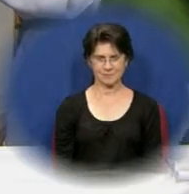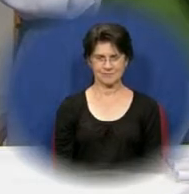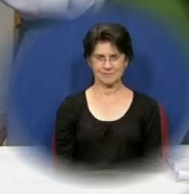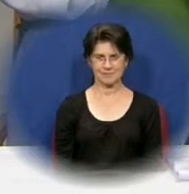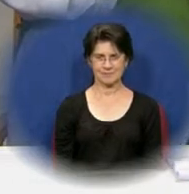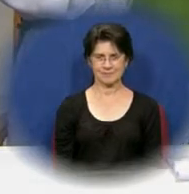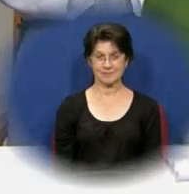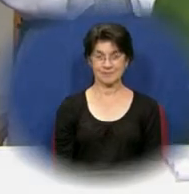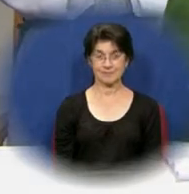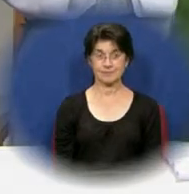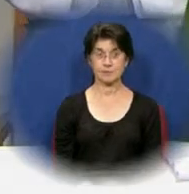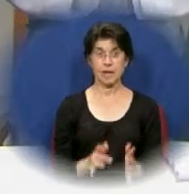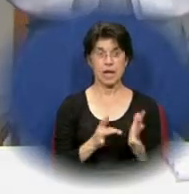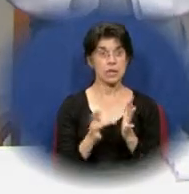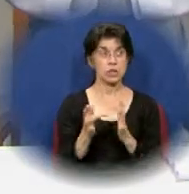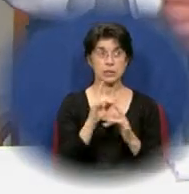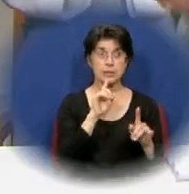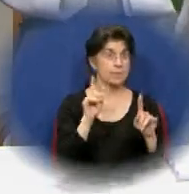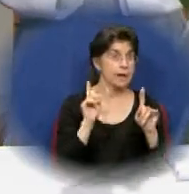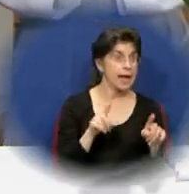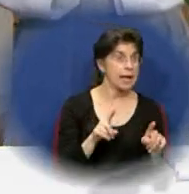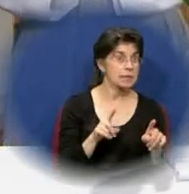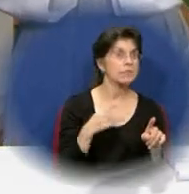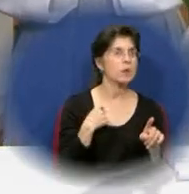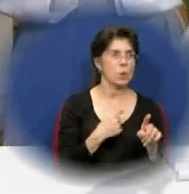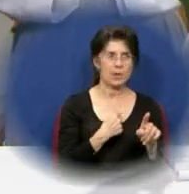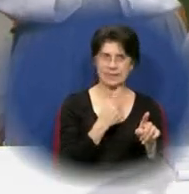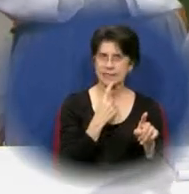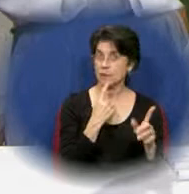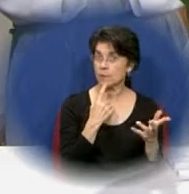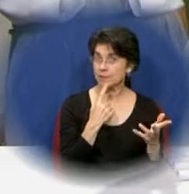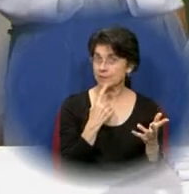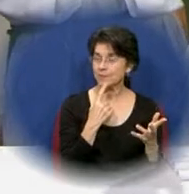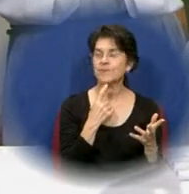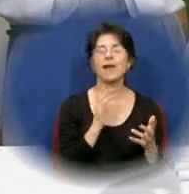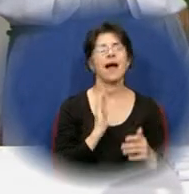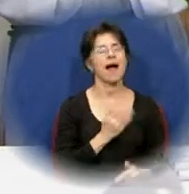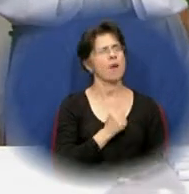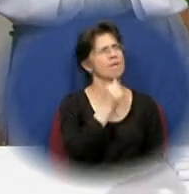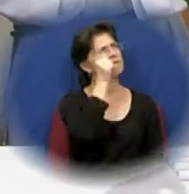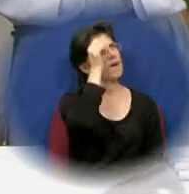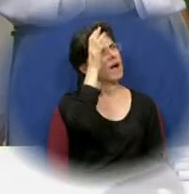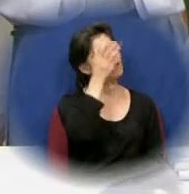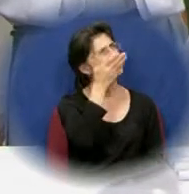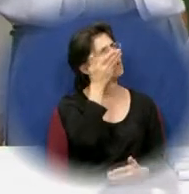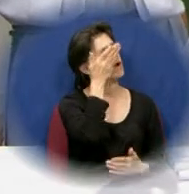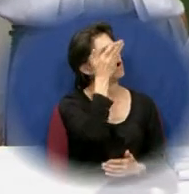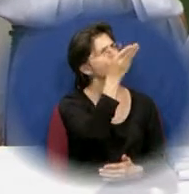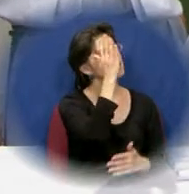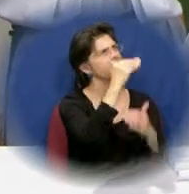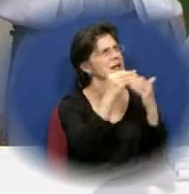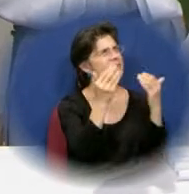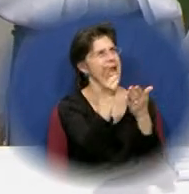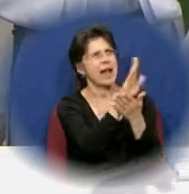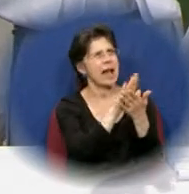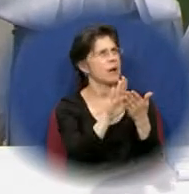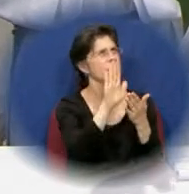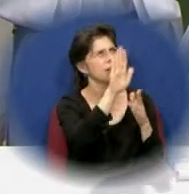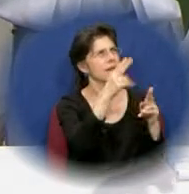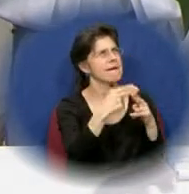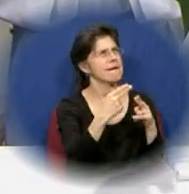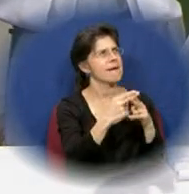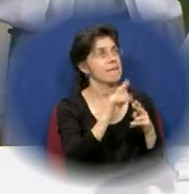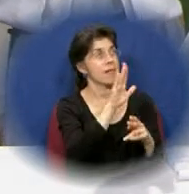At the Savior's command, informed by divine teaching, we dare to say, Our Father, who art in heaven, hallowed be thy name.